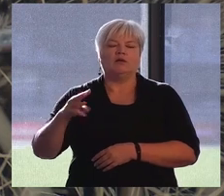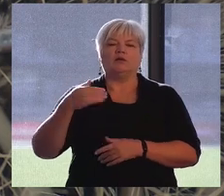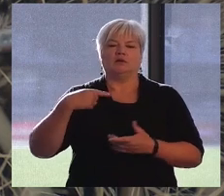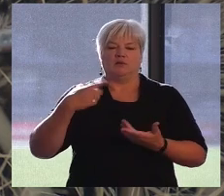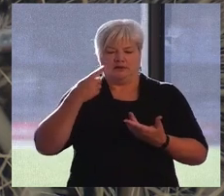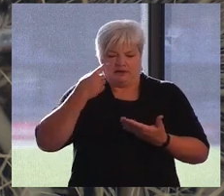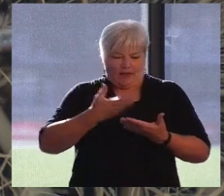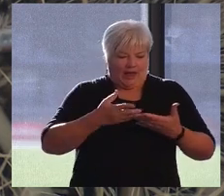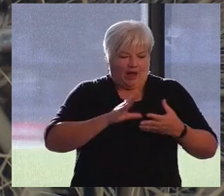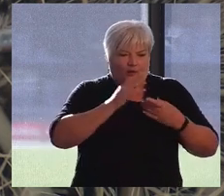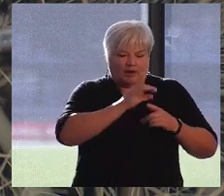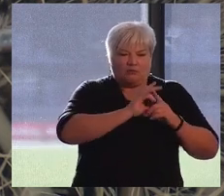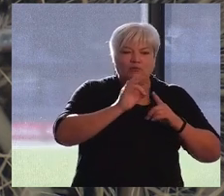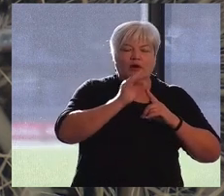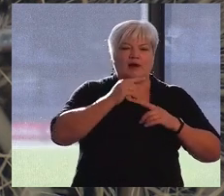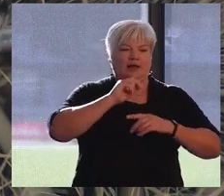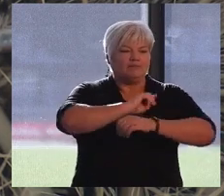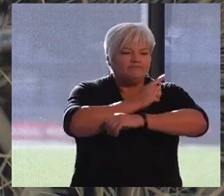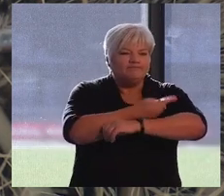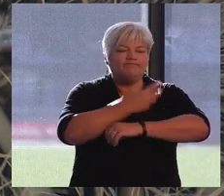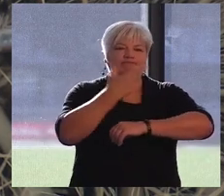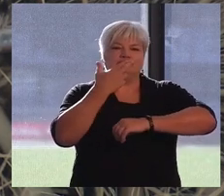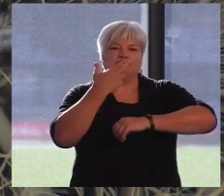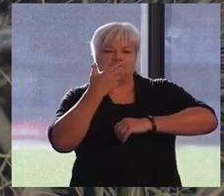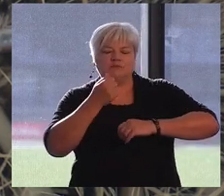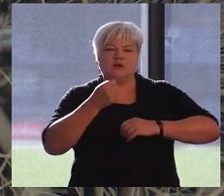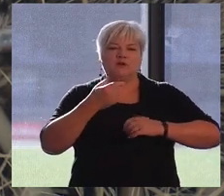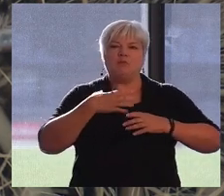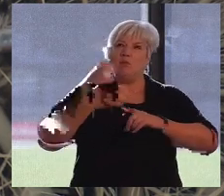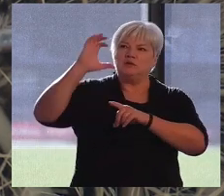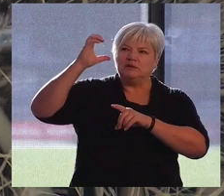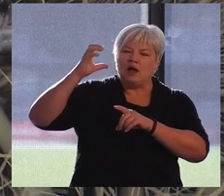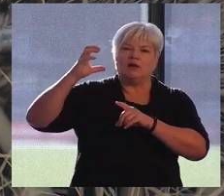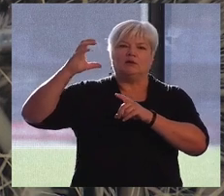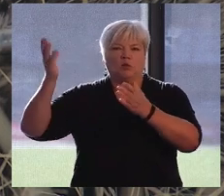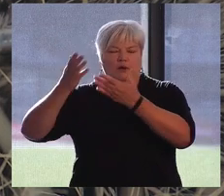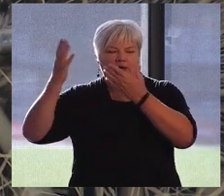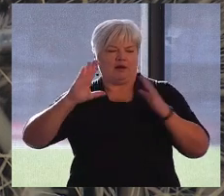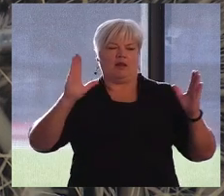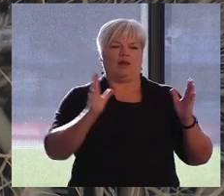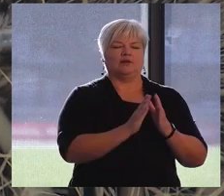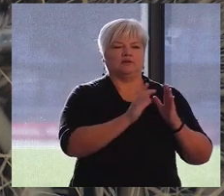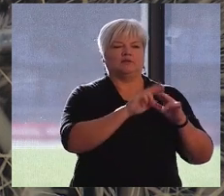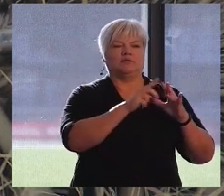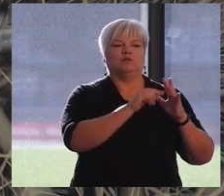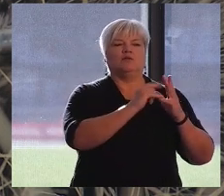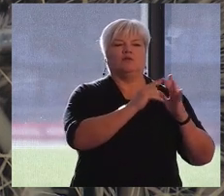solar and away from fossil fuels, but doing so in a way that respects landholders and the regional communities that host them, which is so critical. And